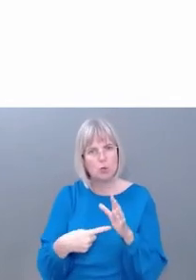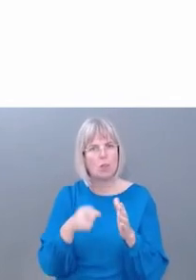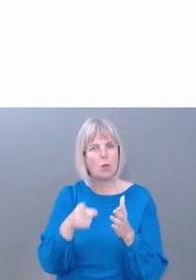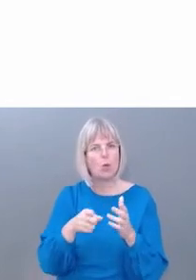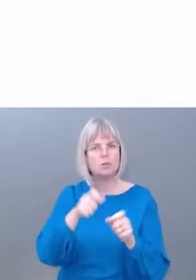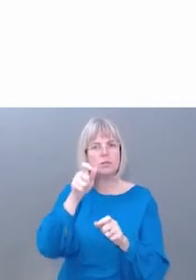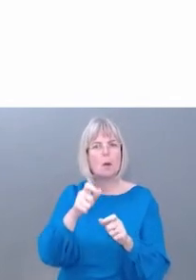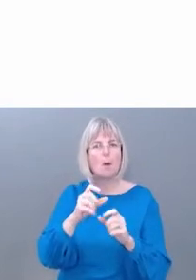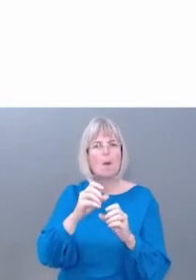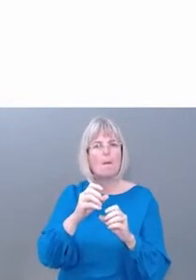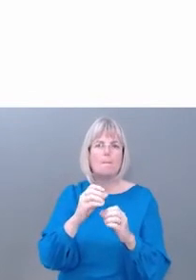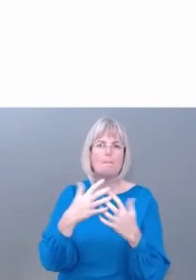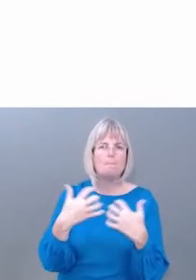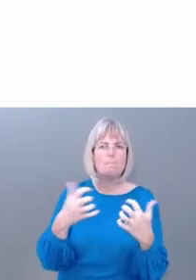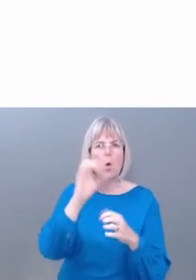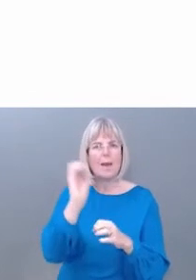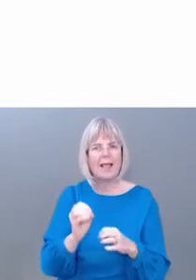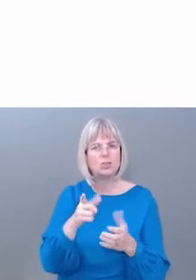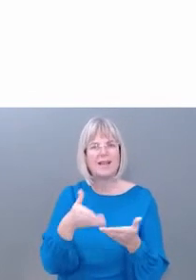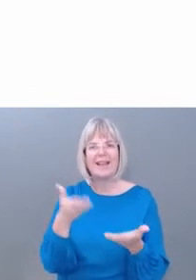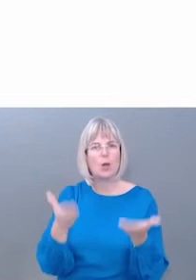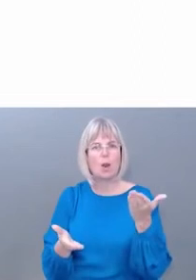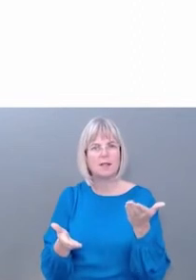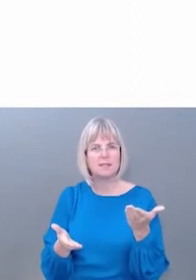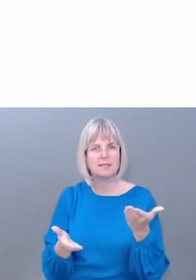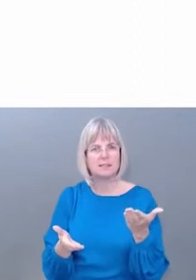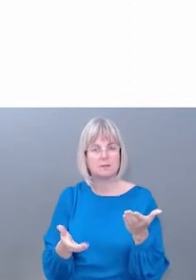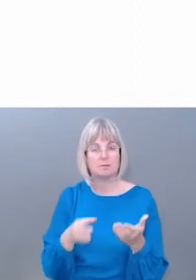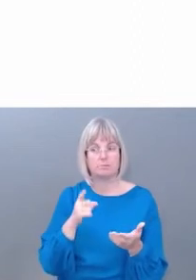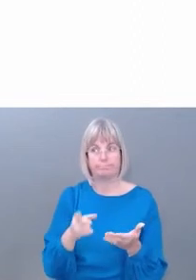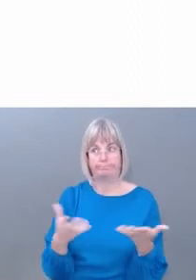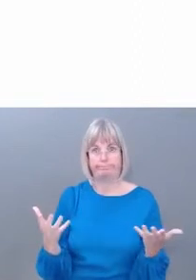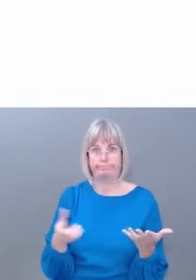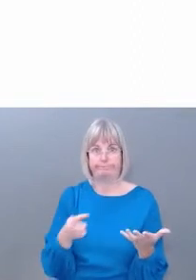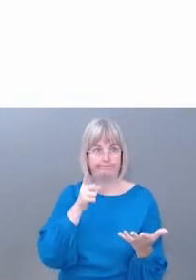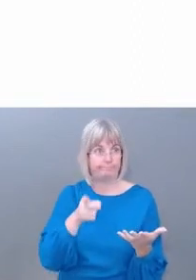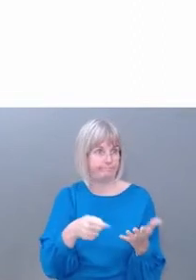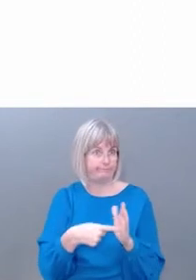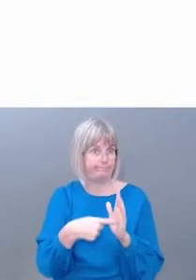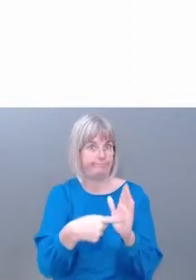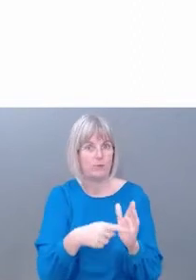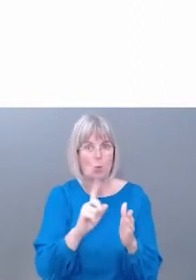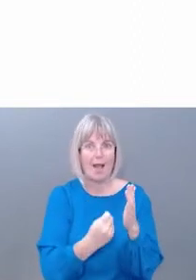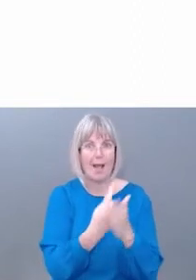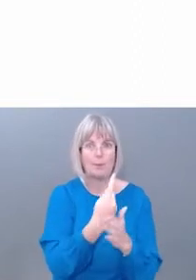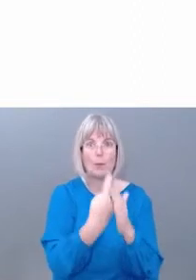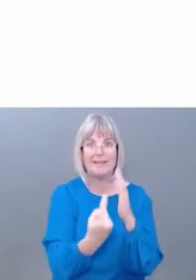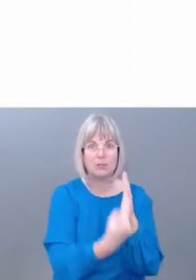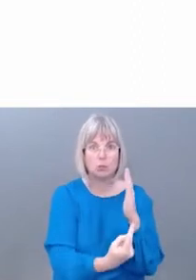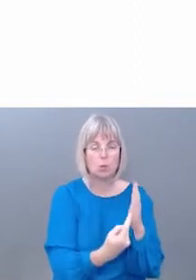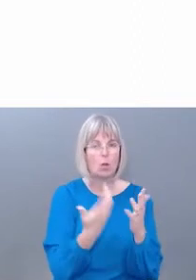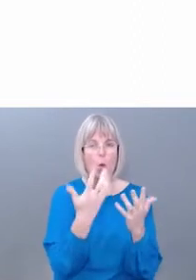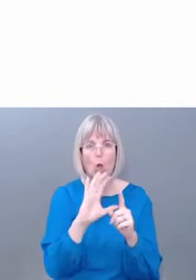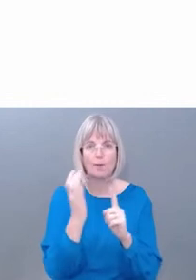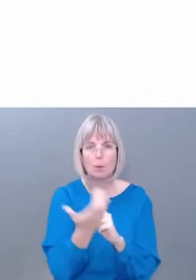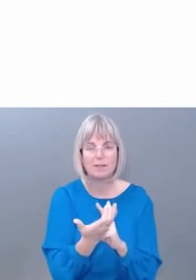an amalgam, isn't it, and a scaling up of what happens to individuals and communities. And psychology, again, has a long history of talking